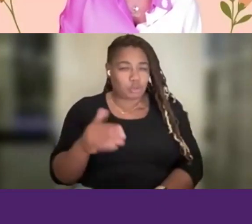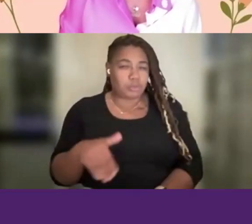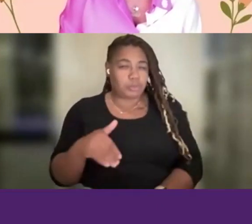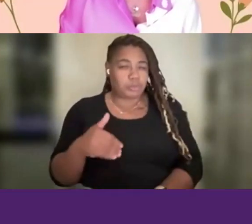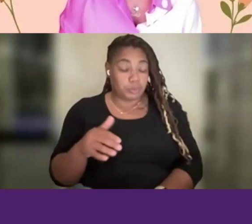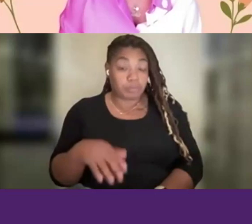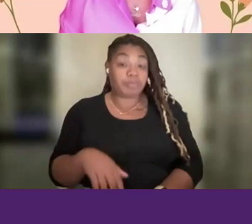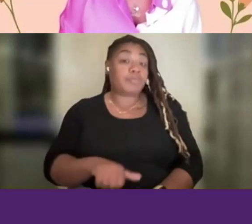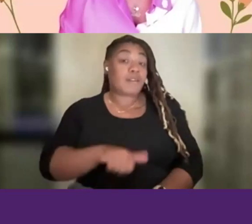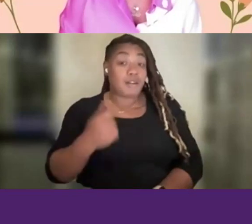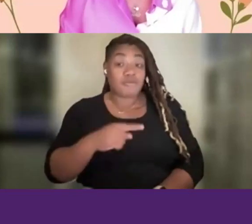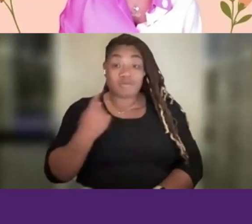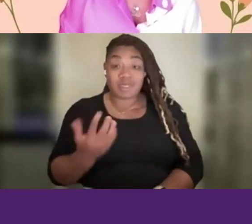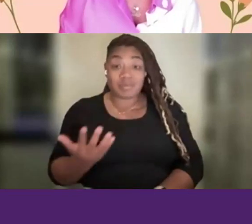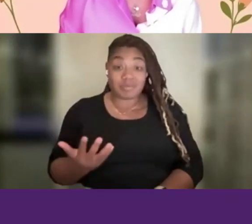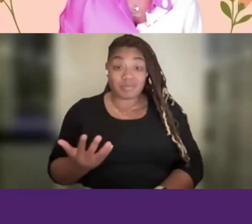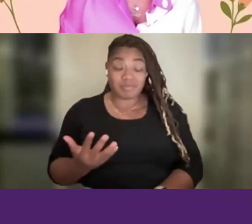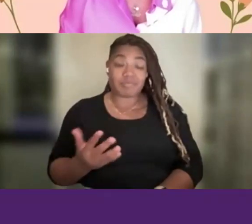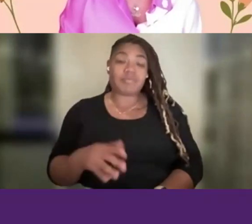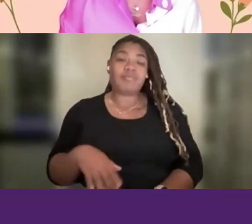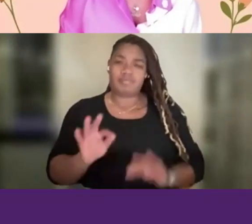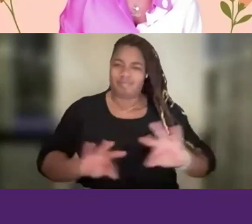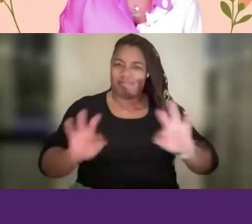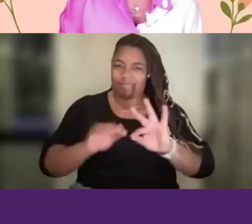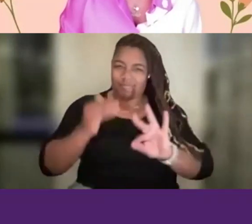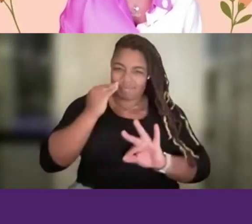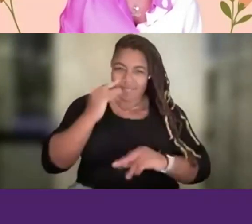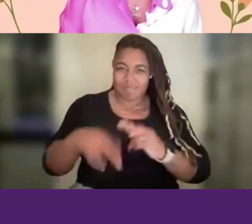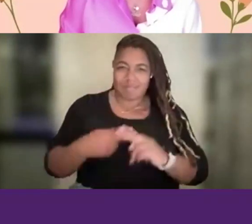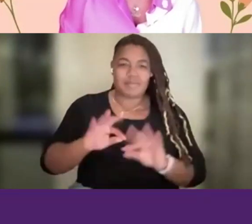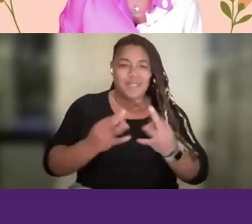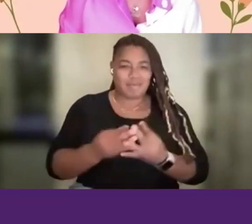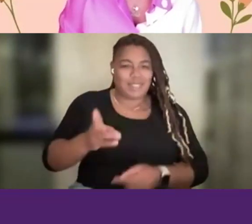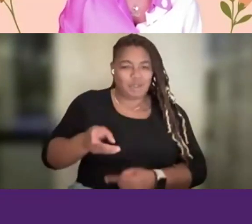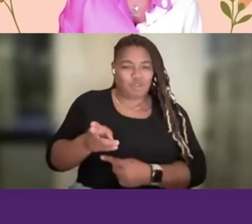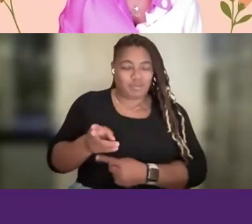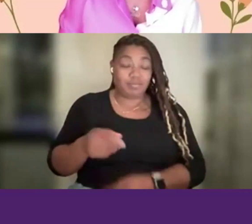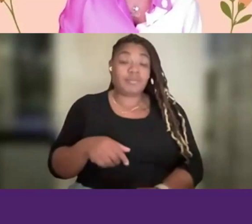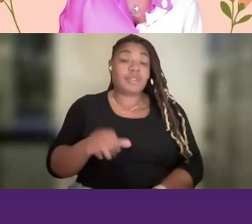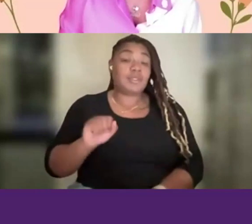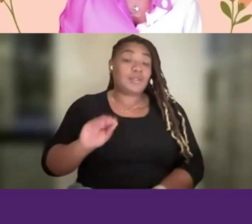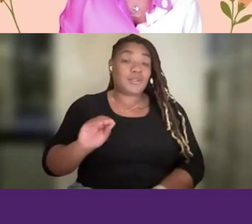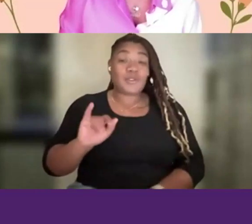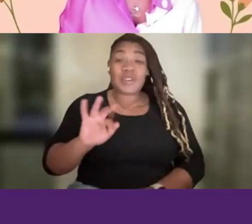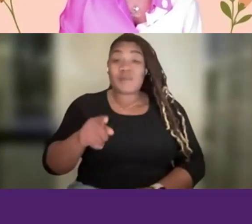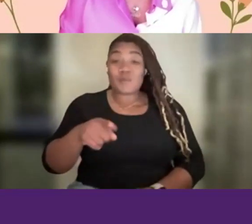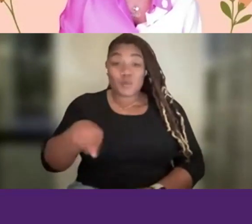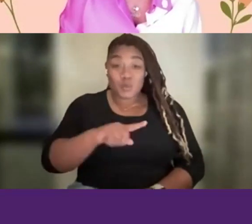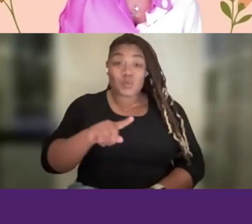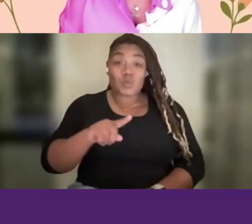Another risk factor that is important to know about is your family history. So if you do